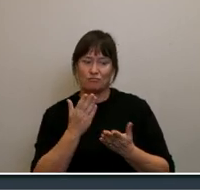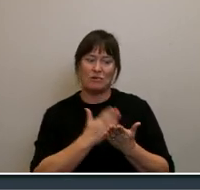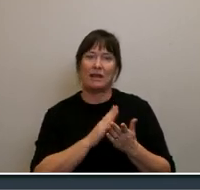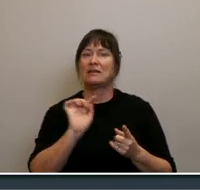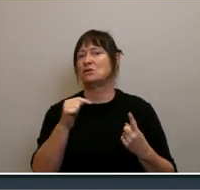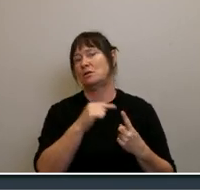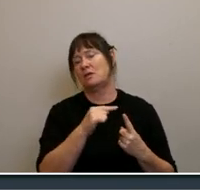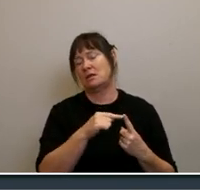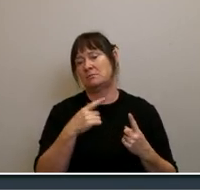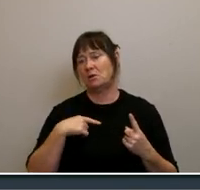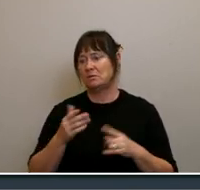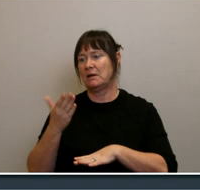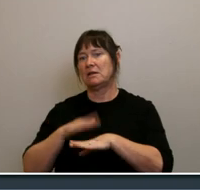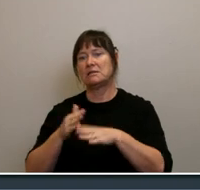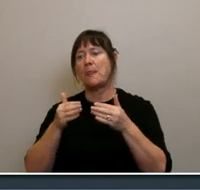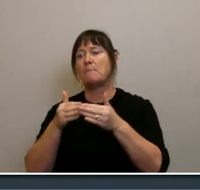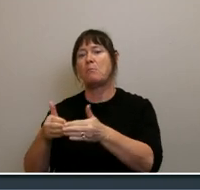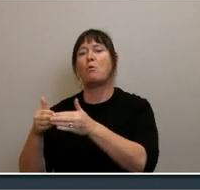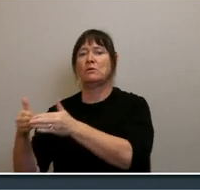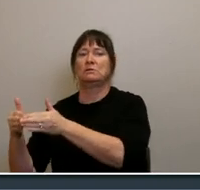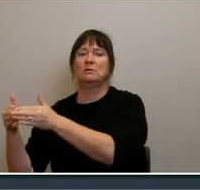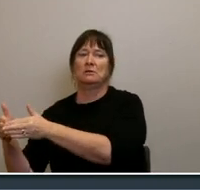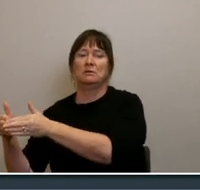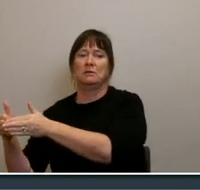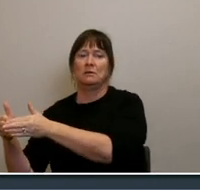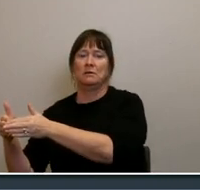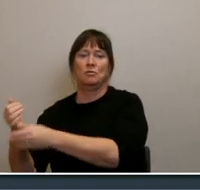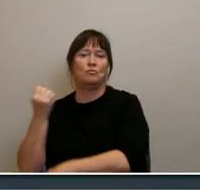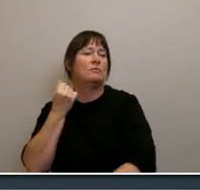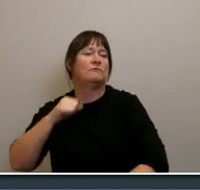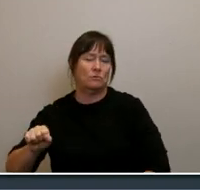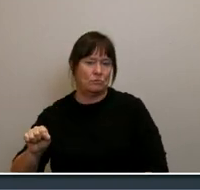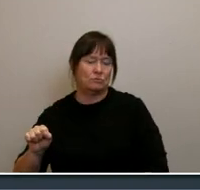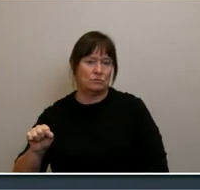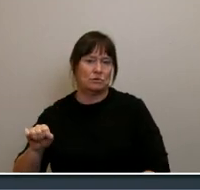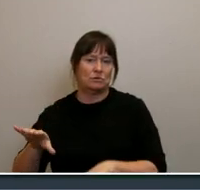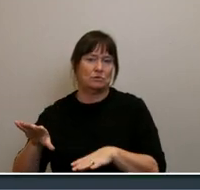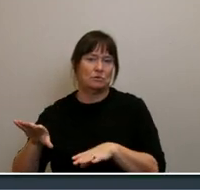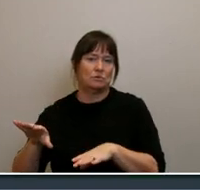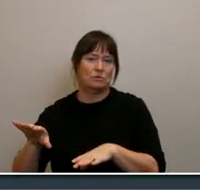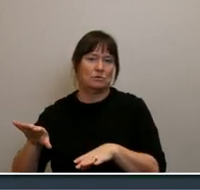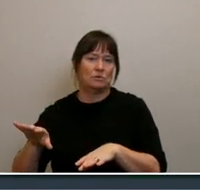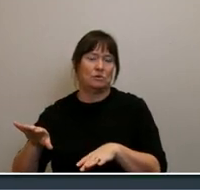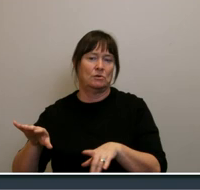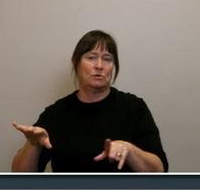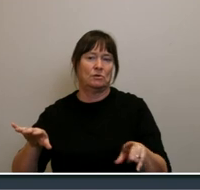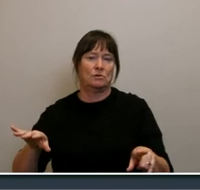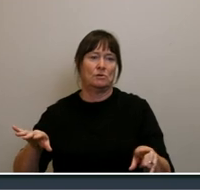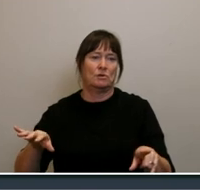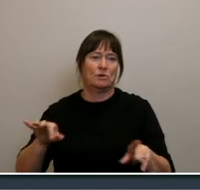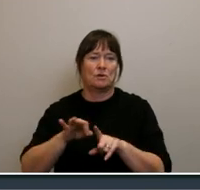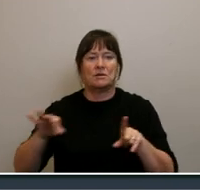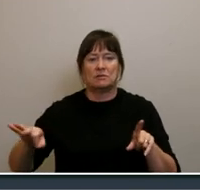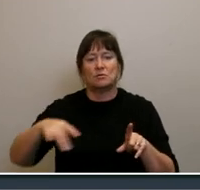because the port back then refused any suggestion that a smaller dredge would be used. They used the